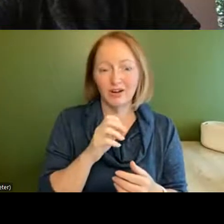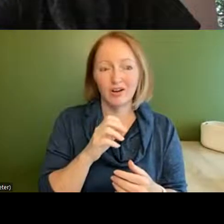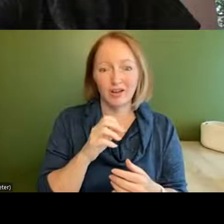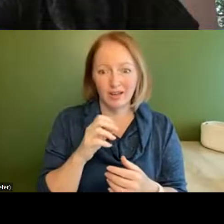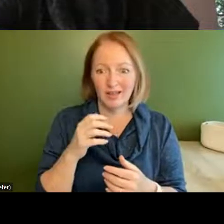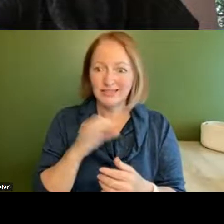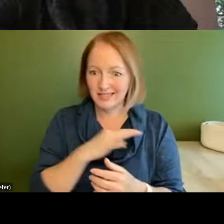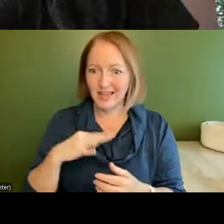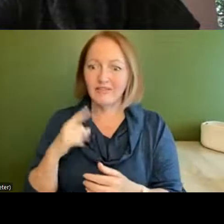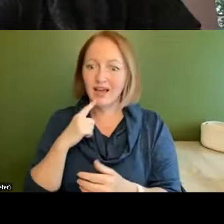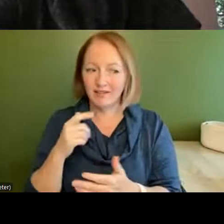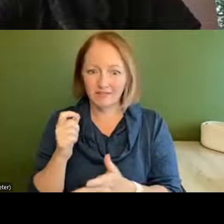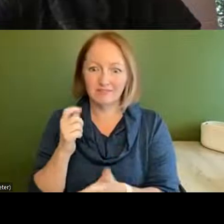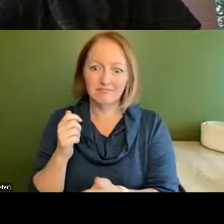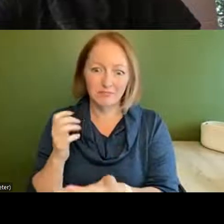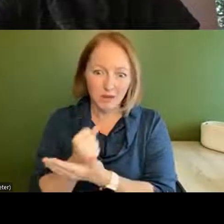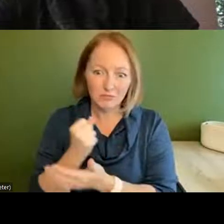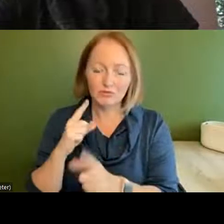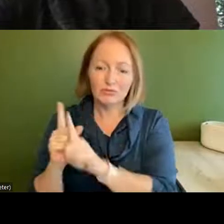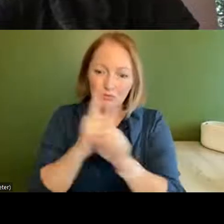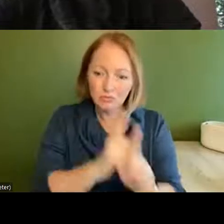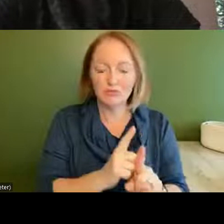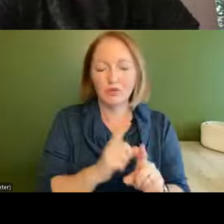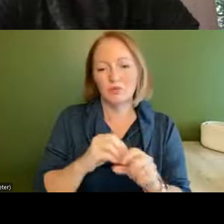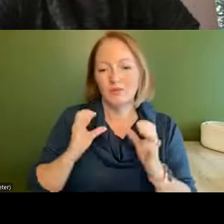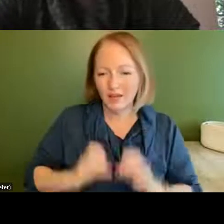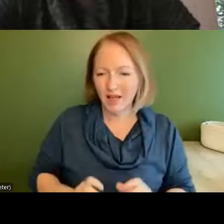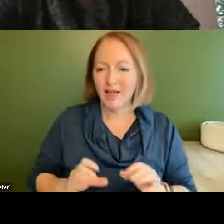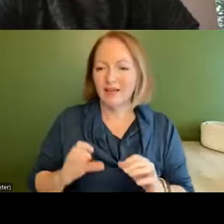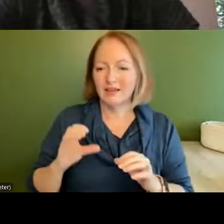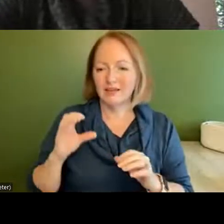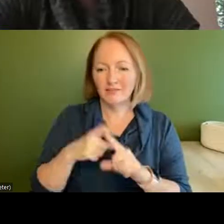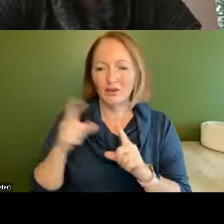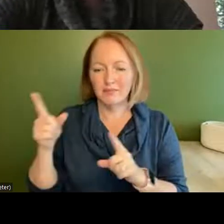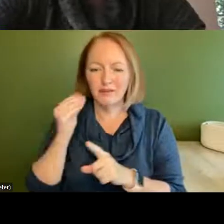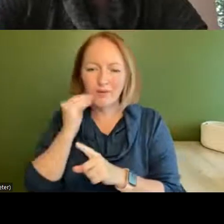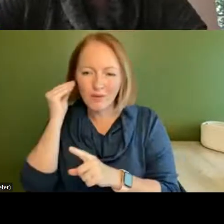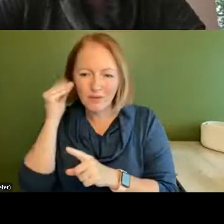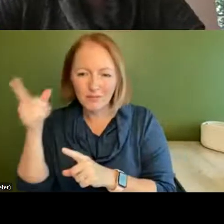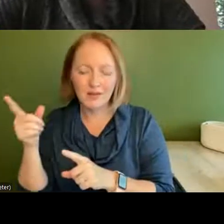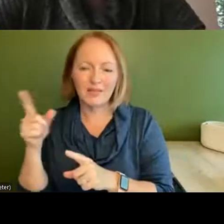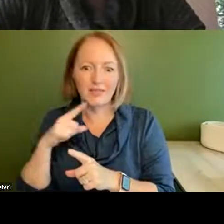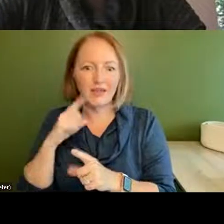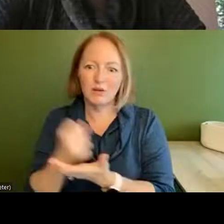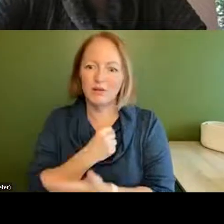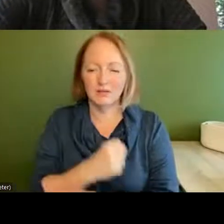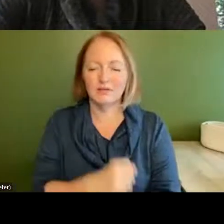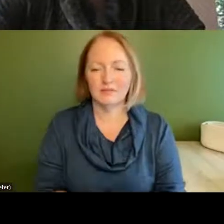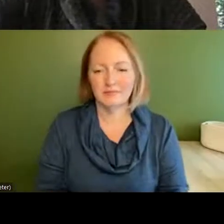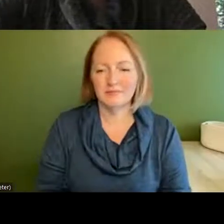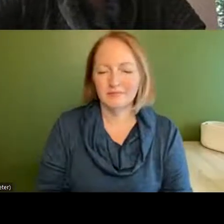with clients that are in the adult day health, that they from the residential facility, they will jump on it,